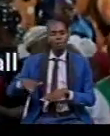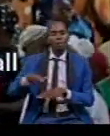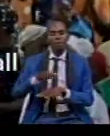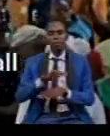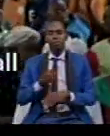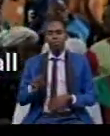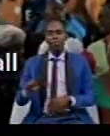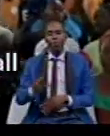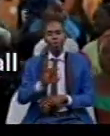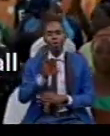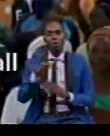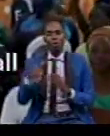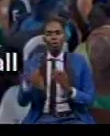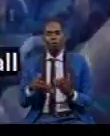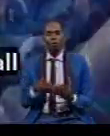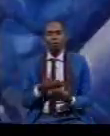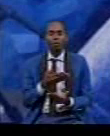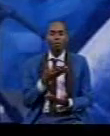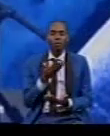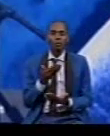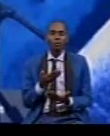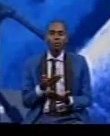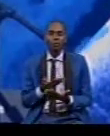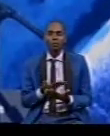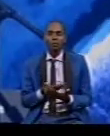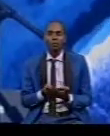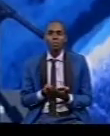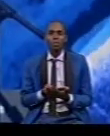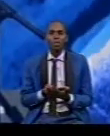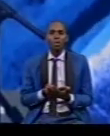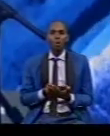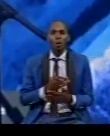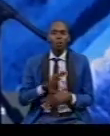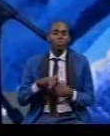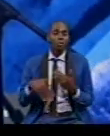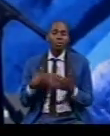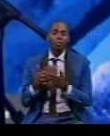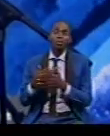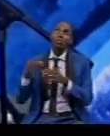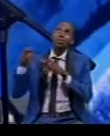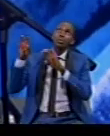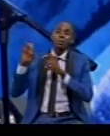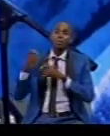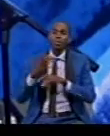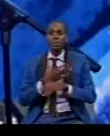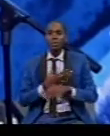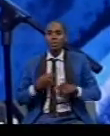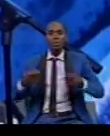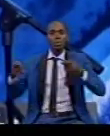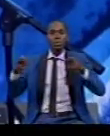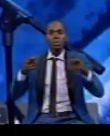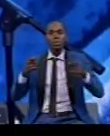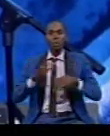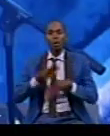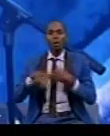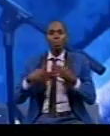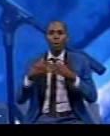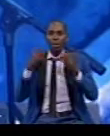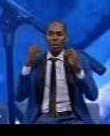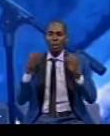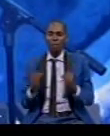aloud. Thank you, Lord. In Jesus' name, we pray